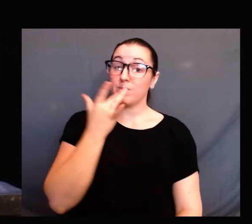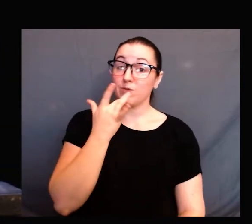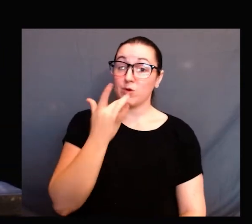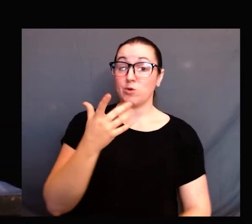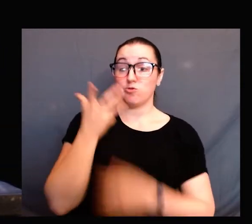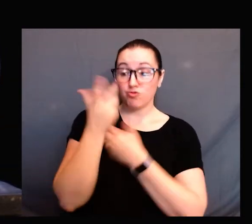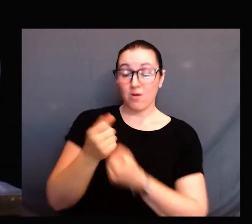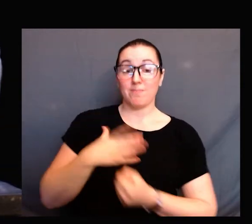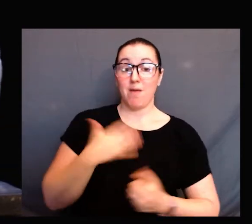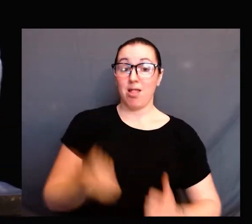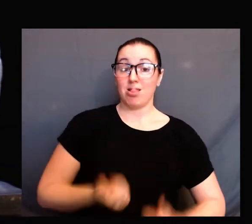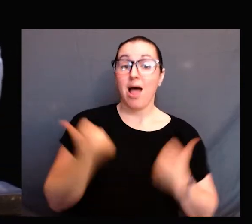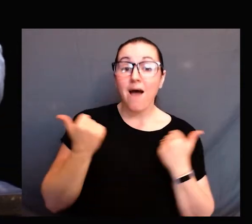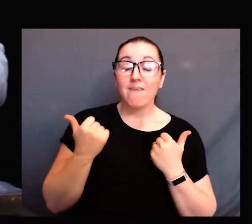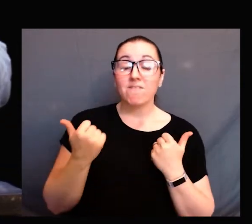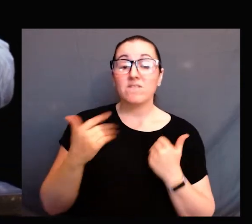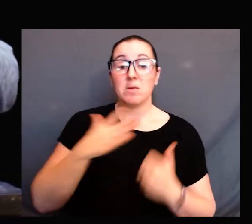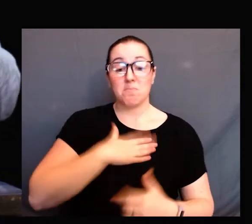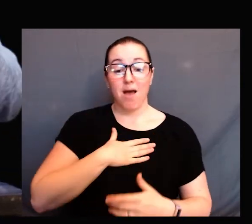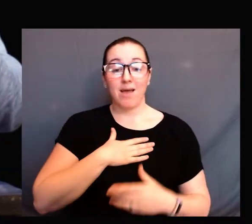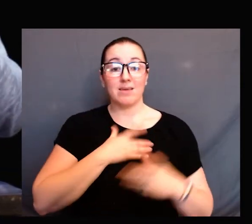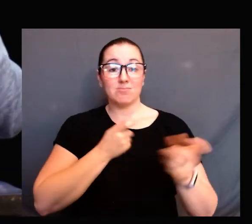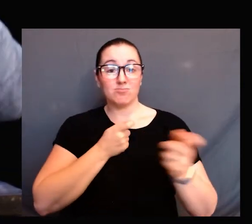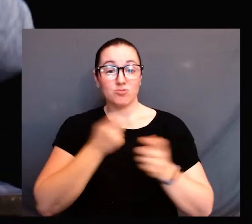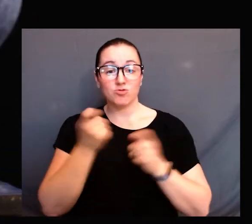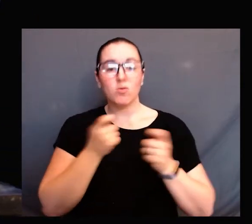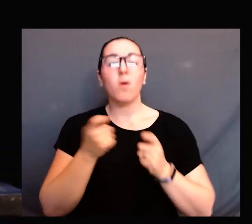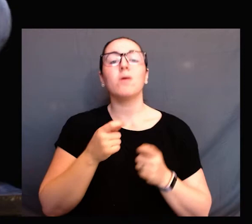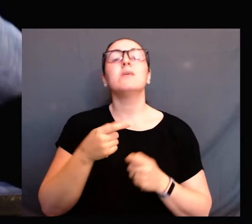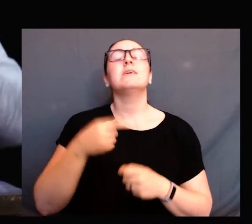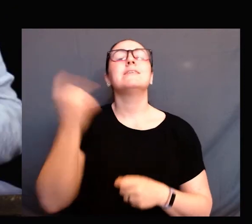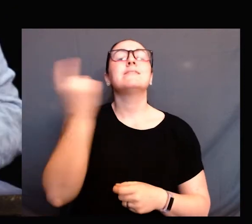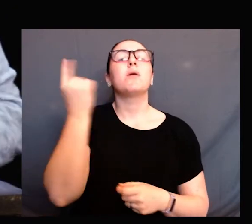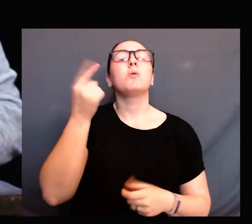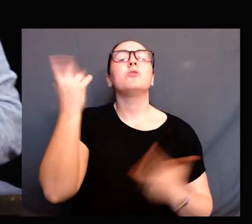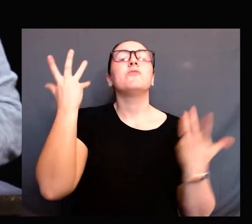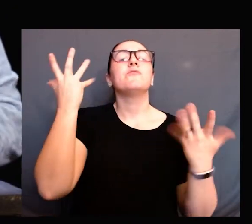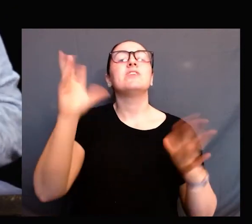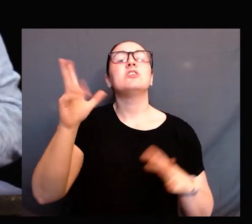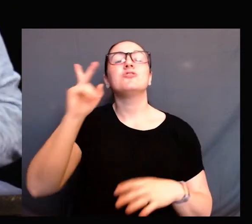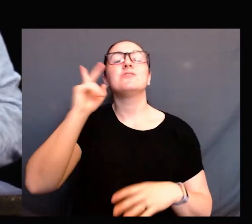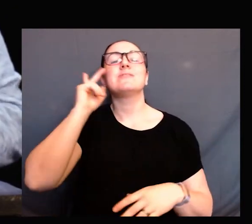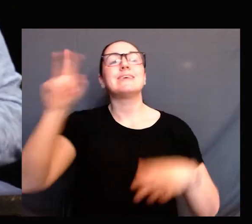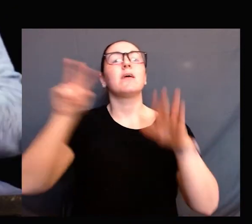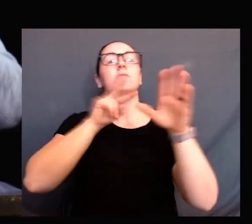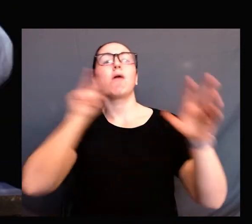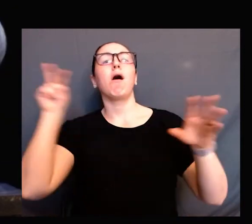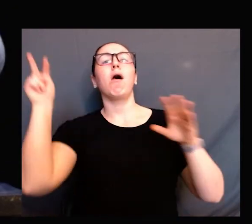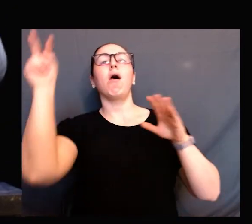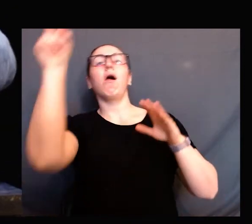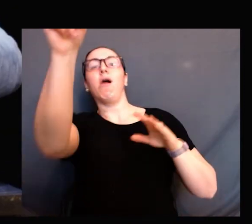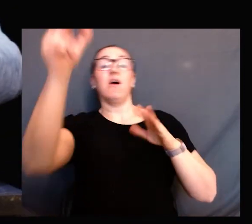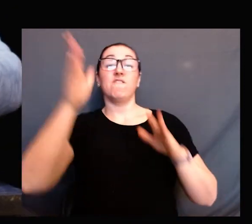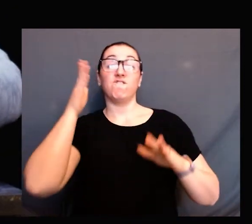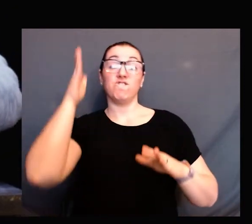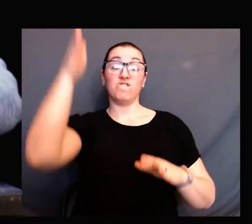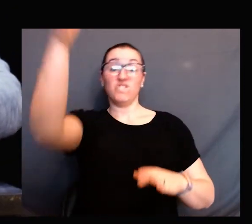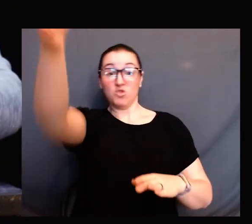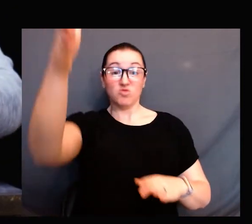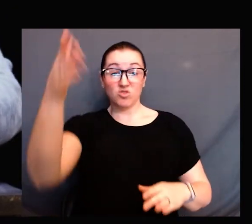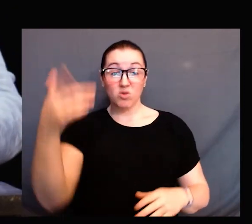the direction of my life, with somebody who sees the end from the beginning, with somebody who knows